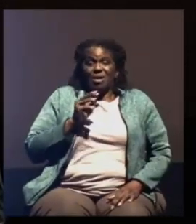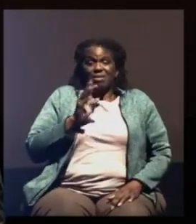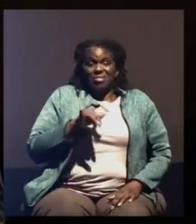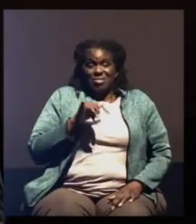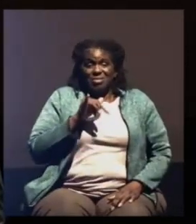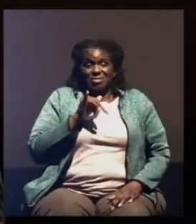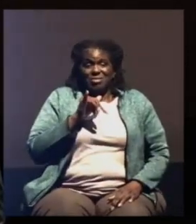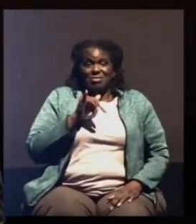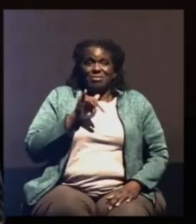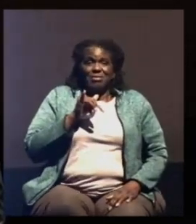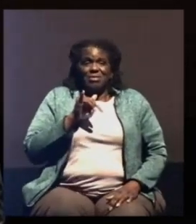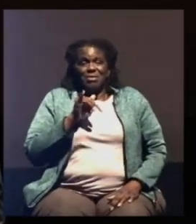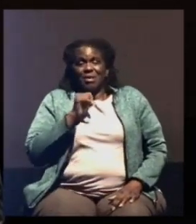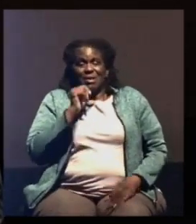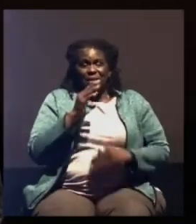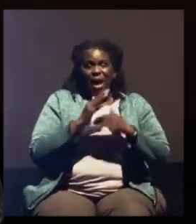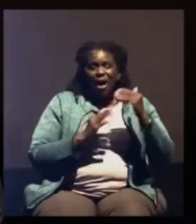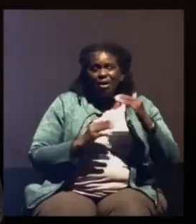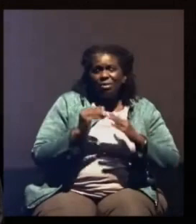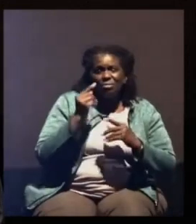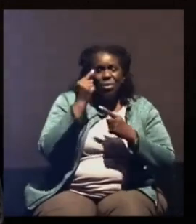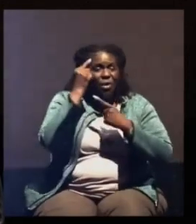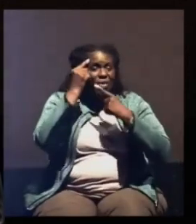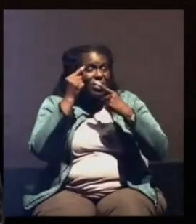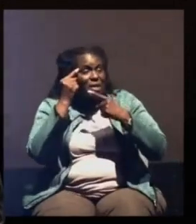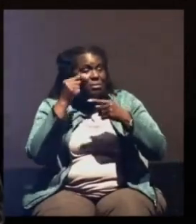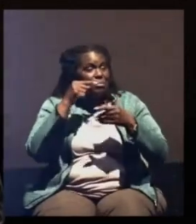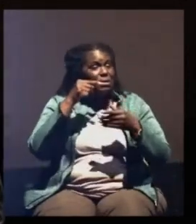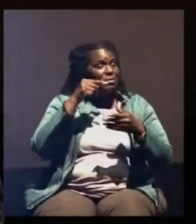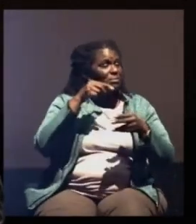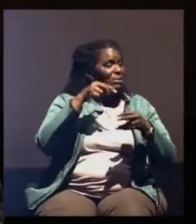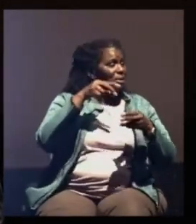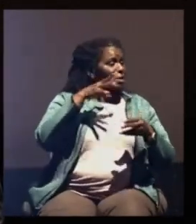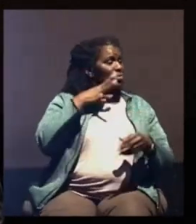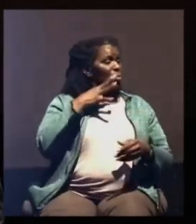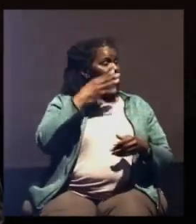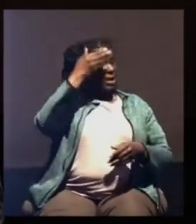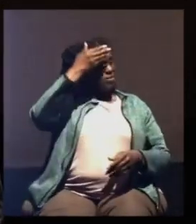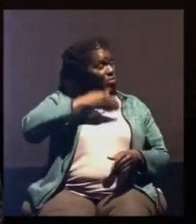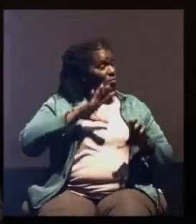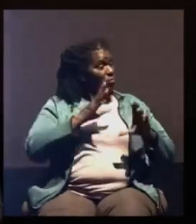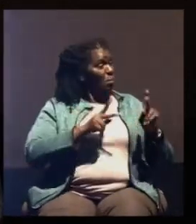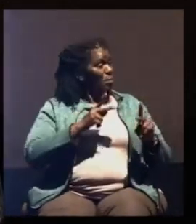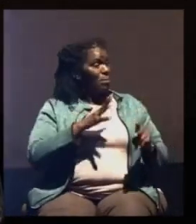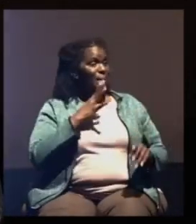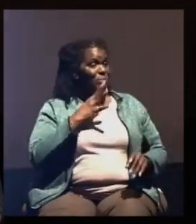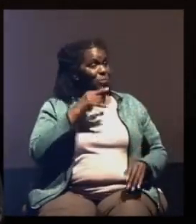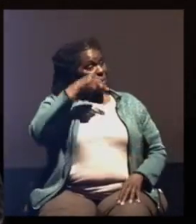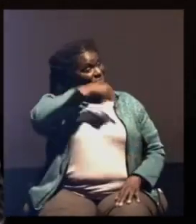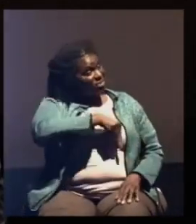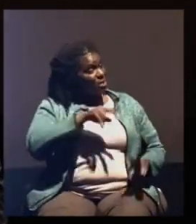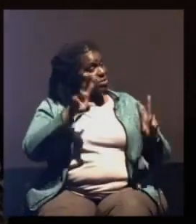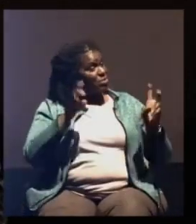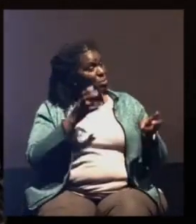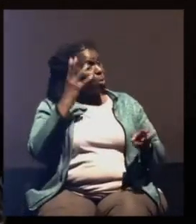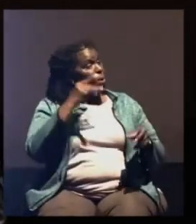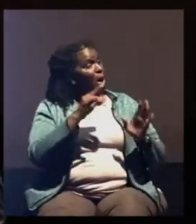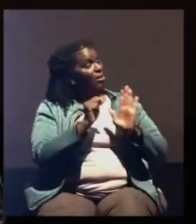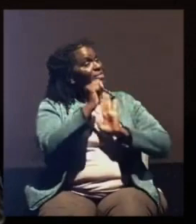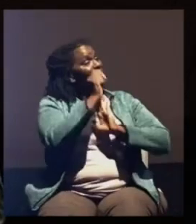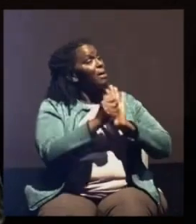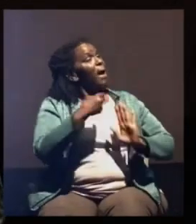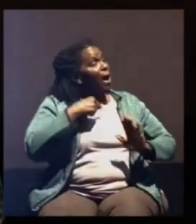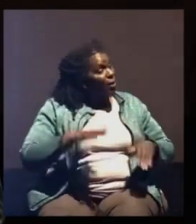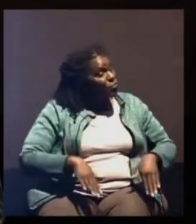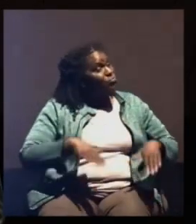uncomfortable thinking about coming in front of a group of people and talking about this because of the time period I grew up